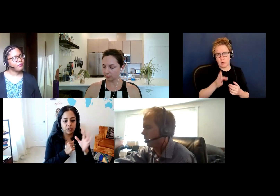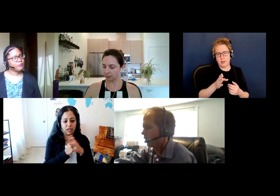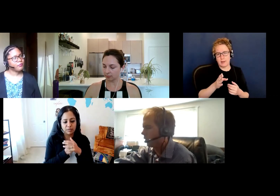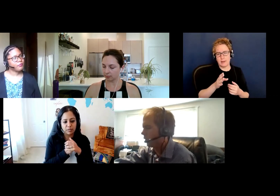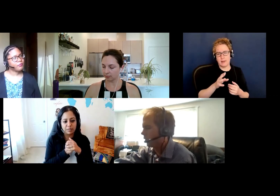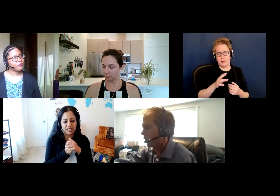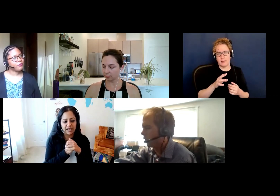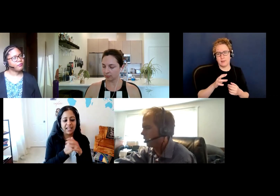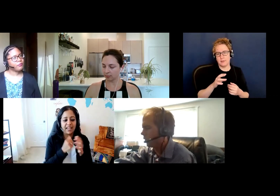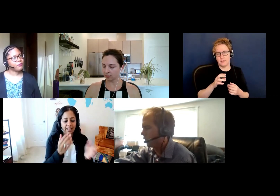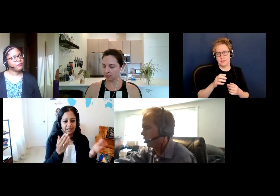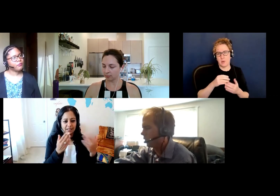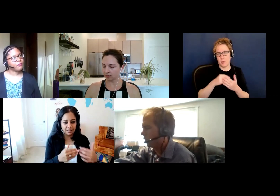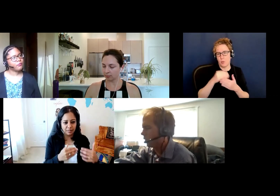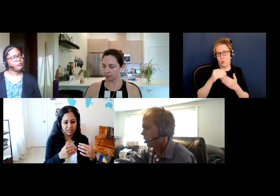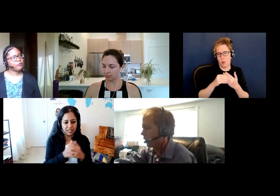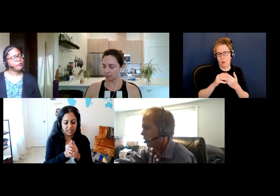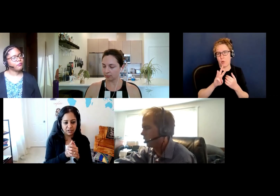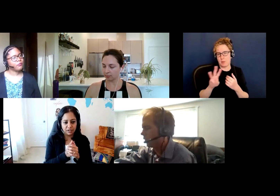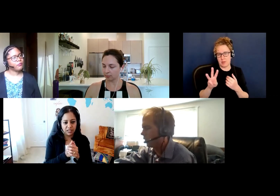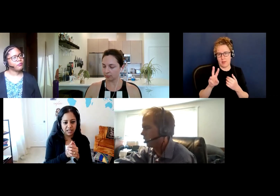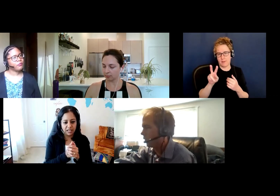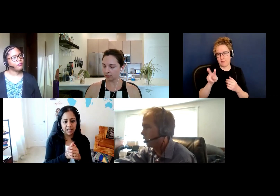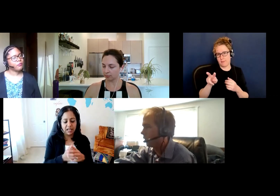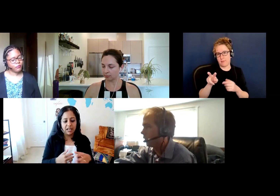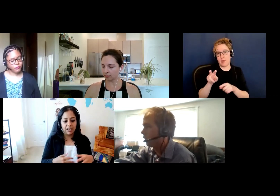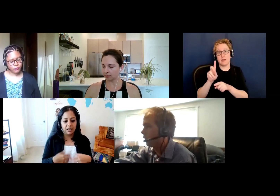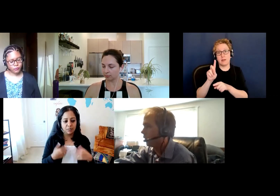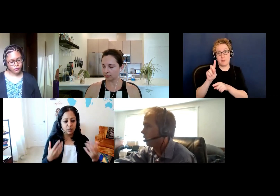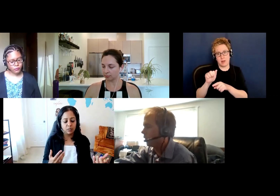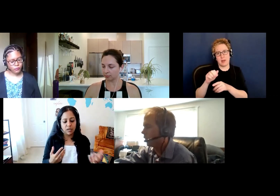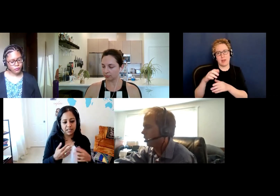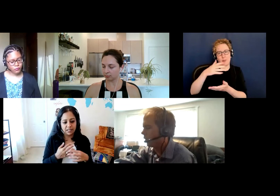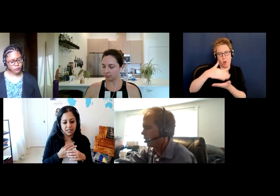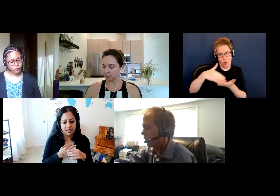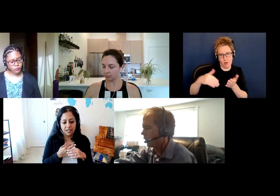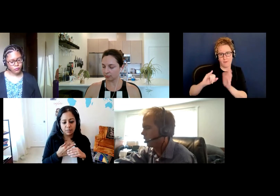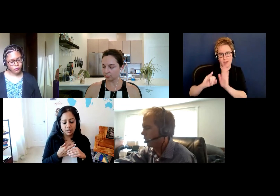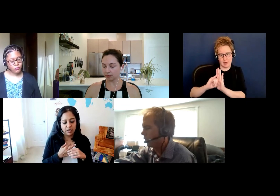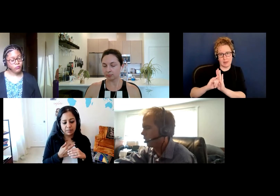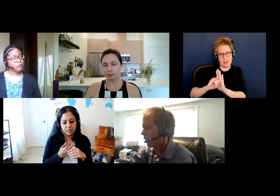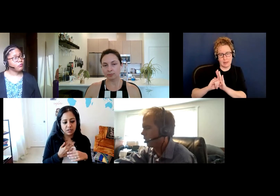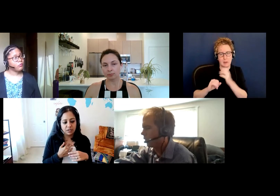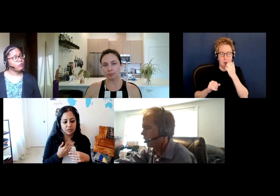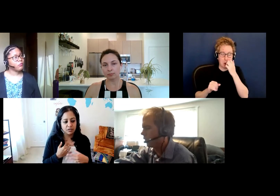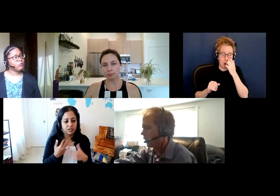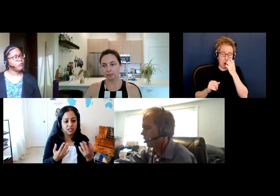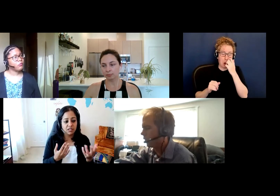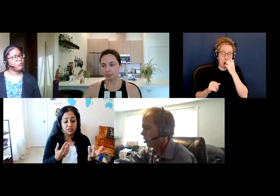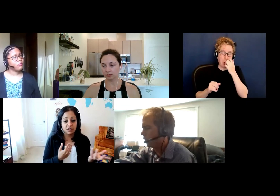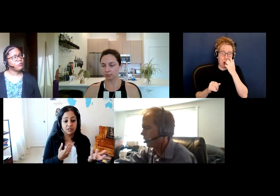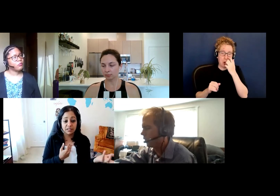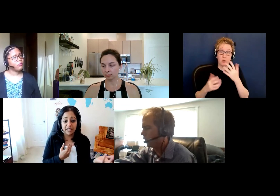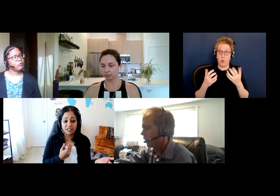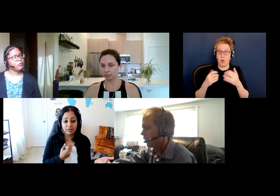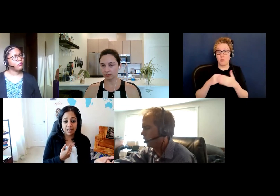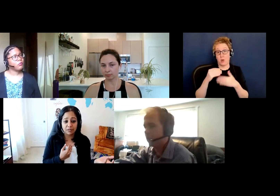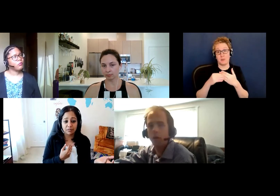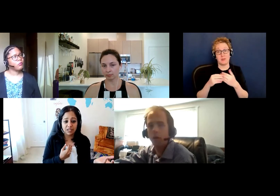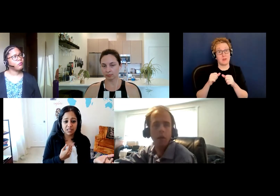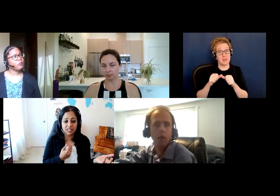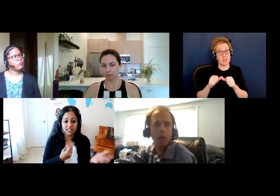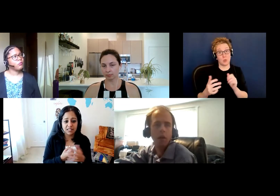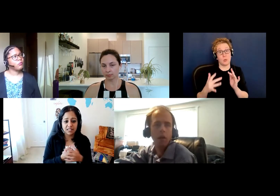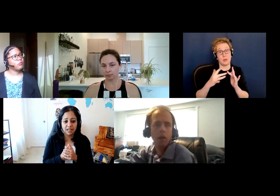a program's website, and disabilities included there. We want programs to continue to link to